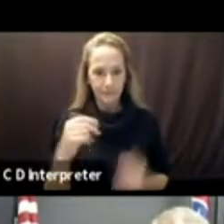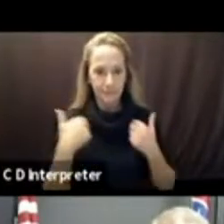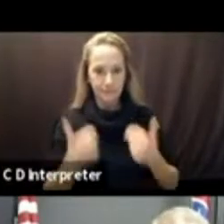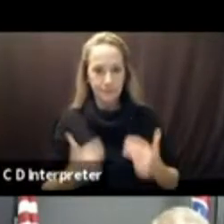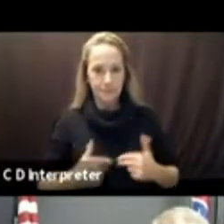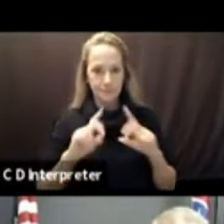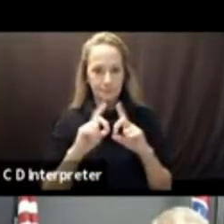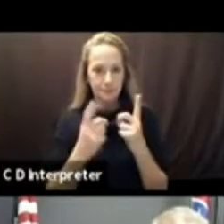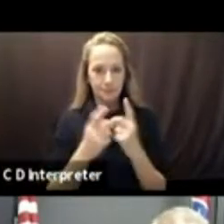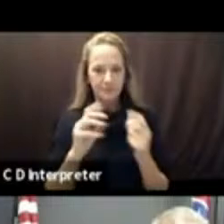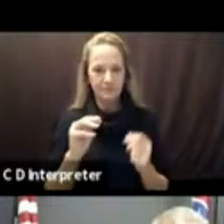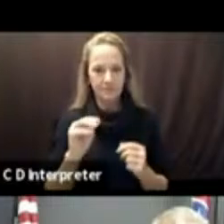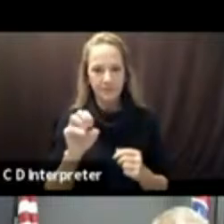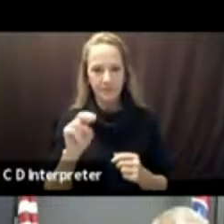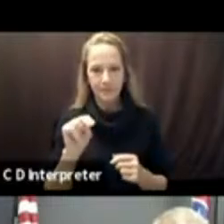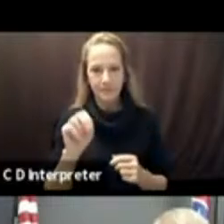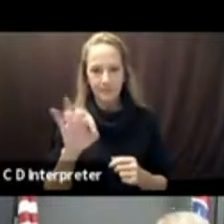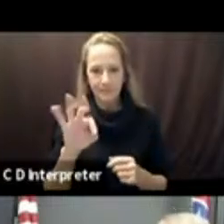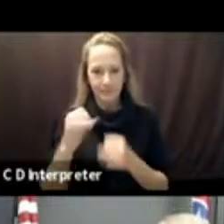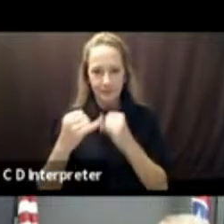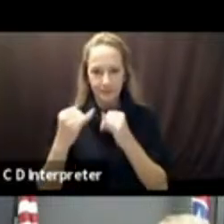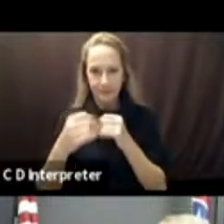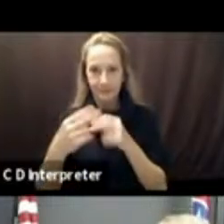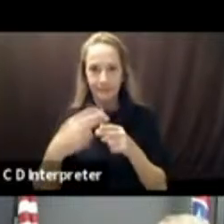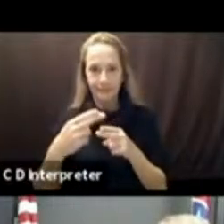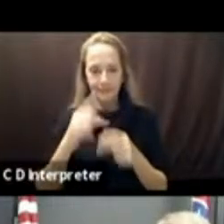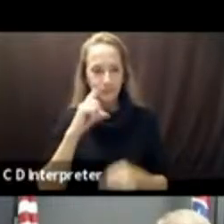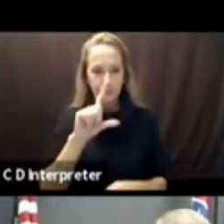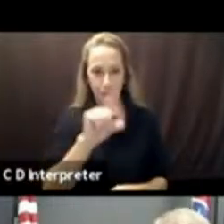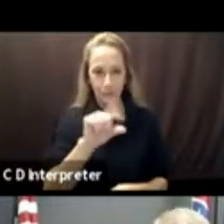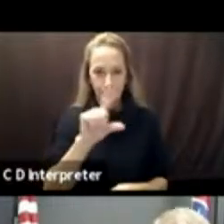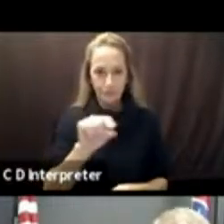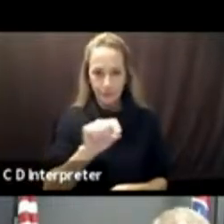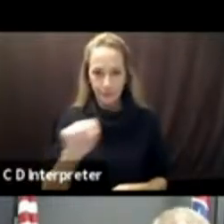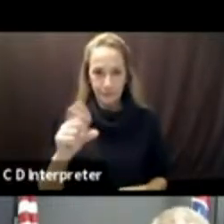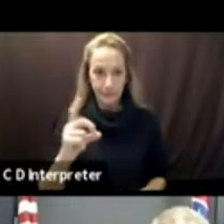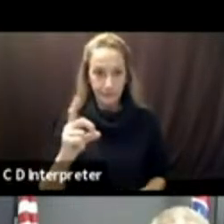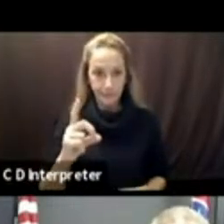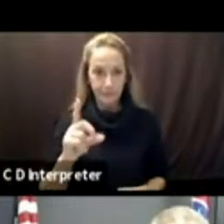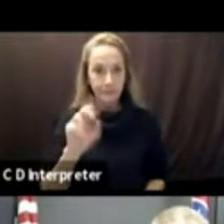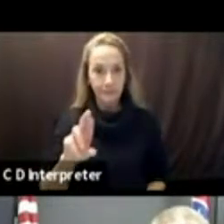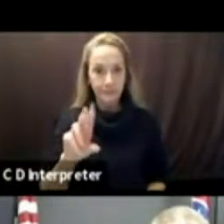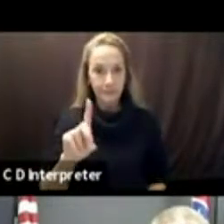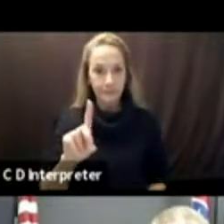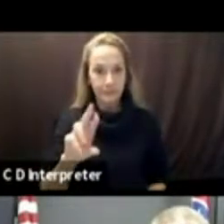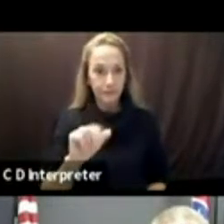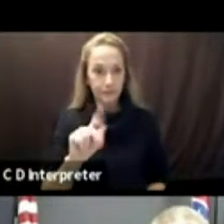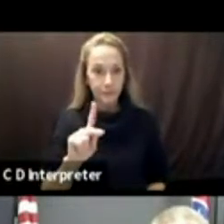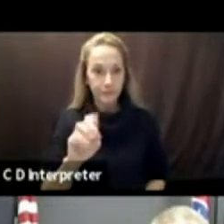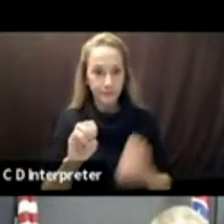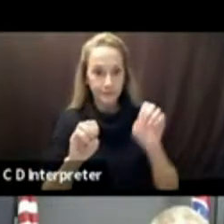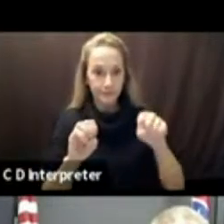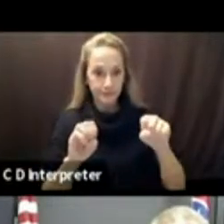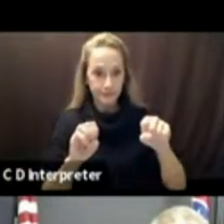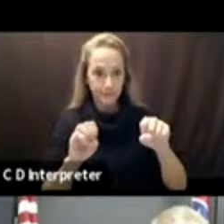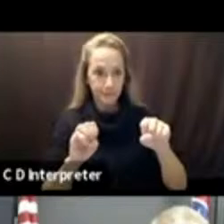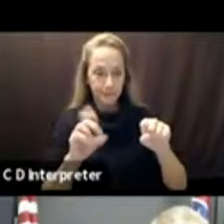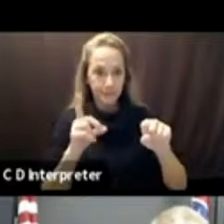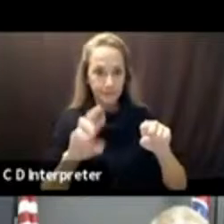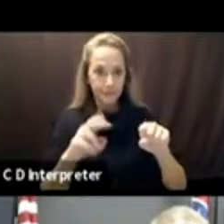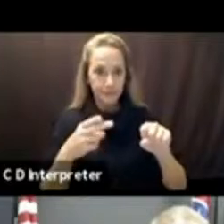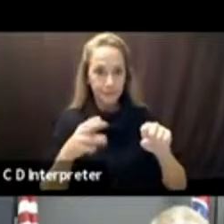Department with roll call for resolution 2020-D. Dr. Drake. Yes. Dr.